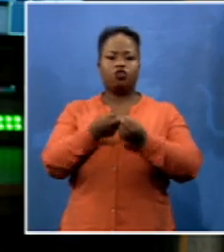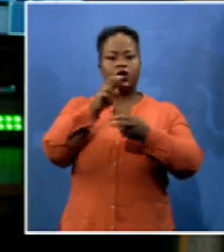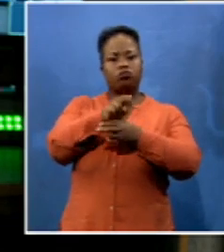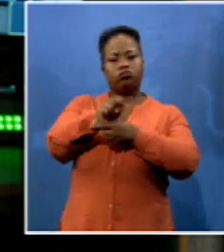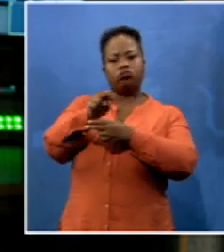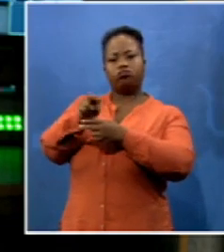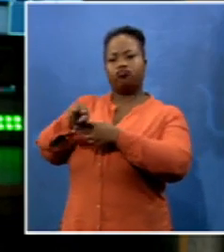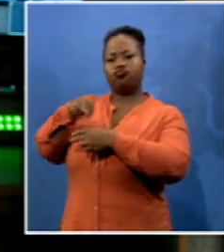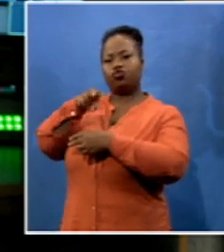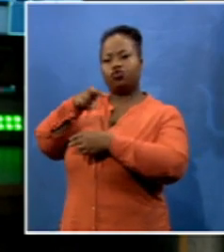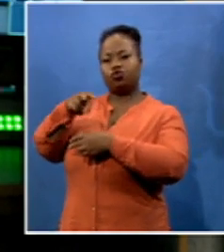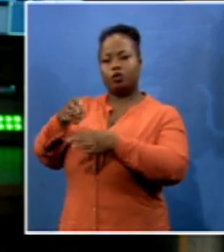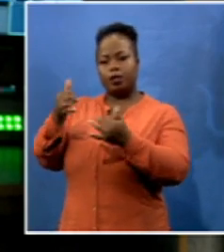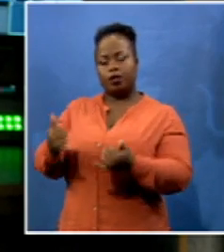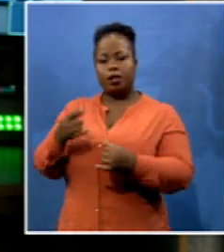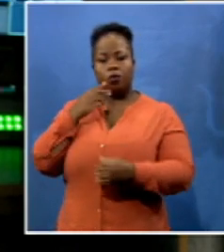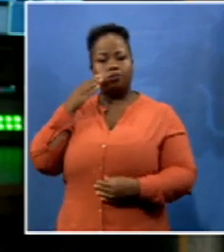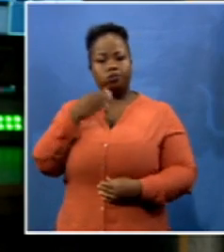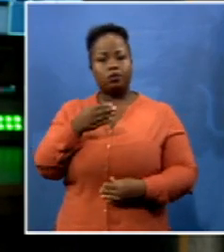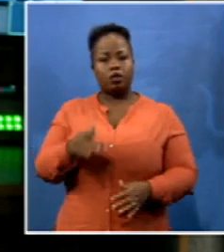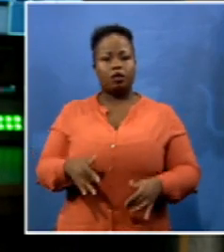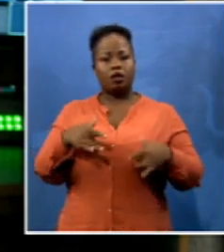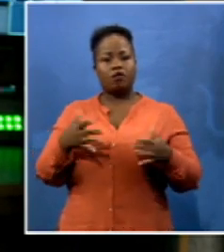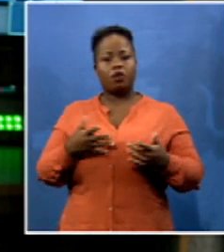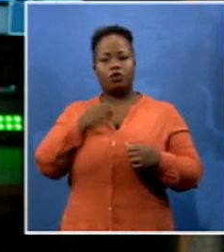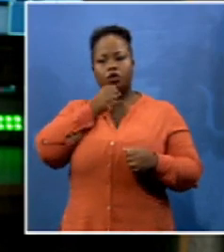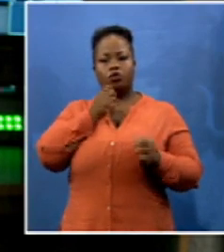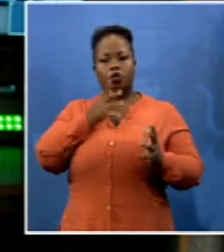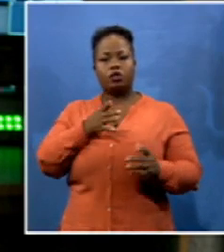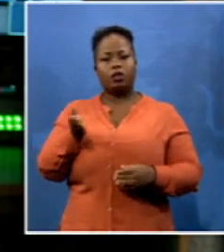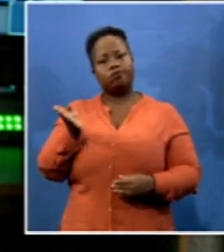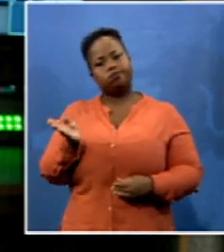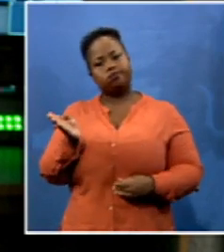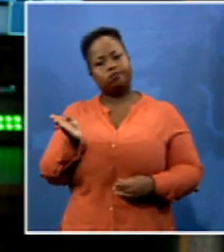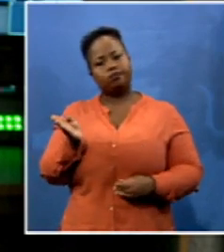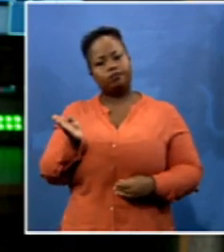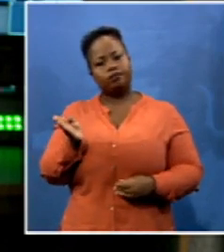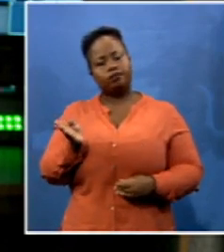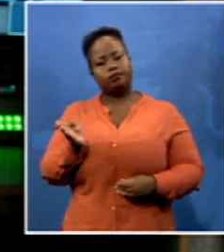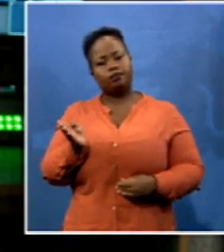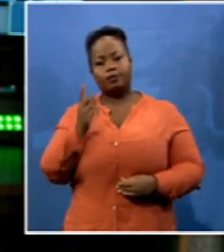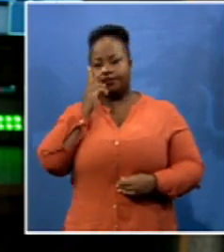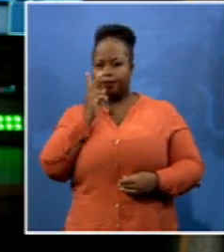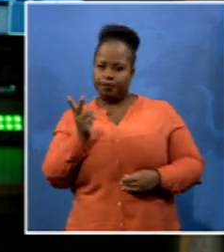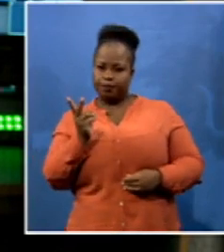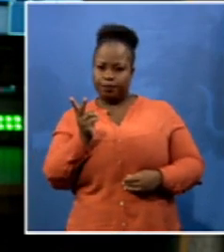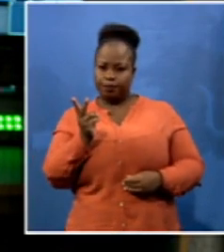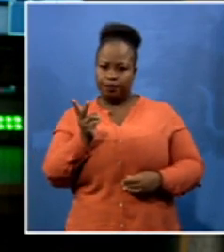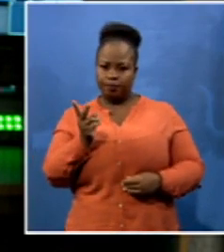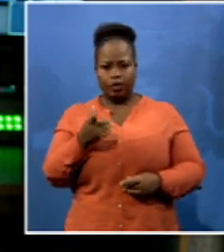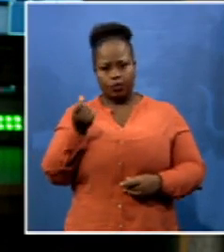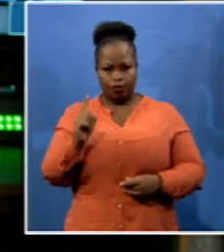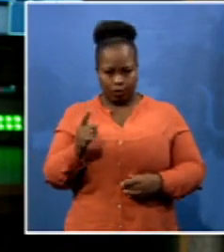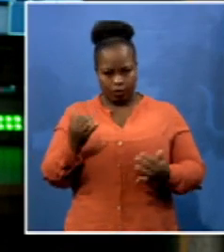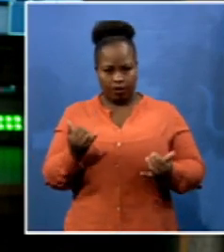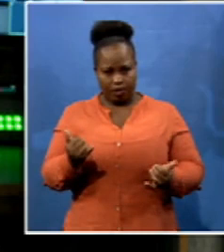oversight tour, and we're going to cross over now to our reporter who is on the scene there. So let's see what he's doing